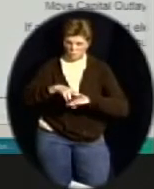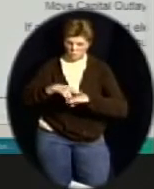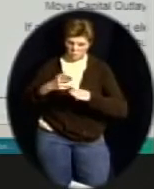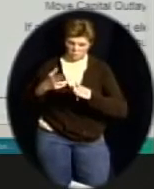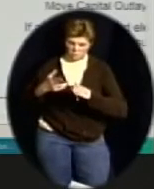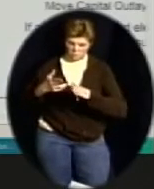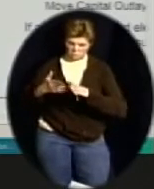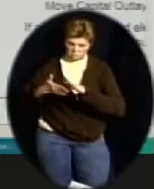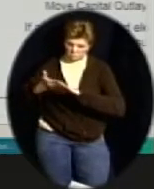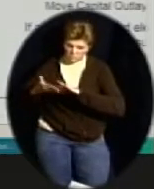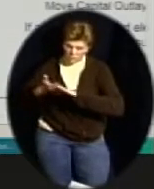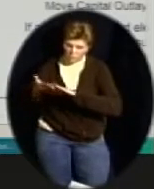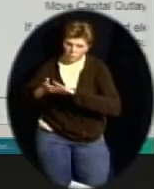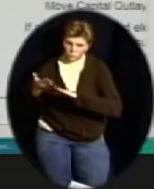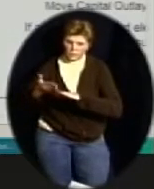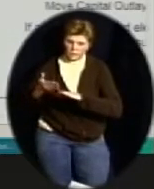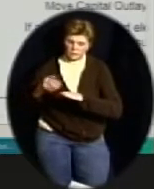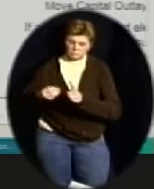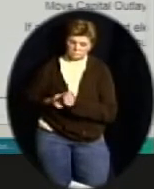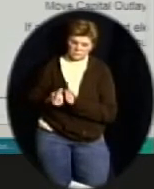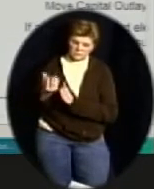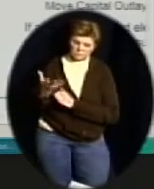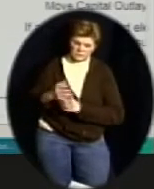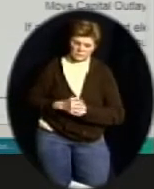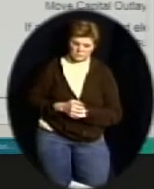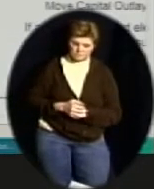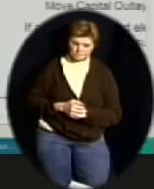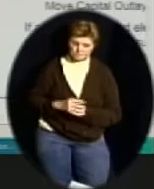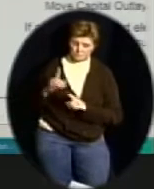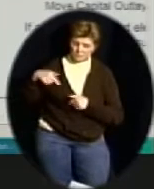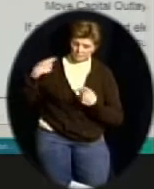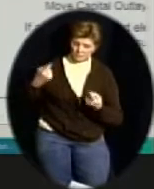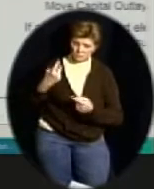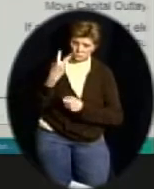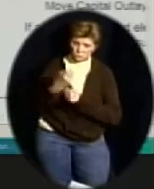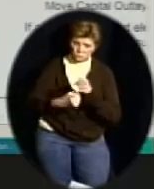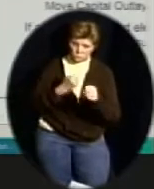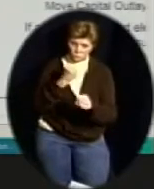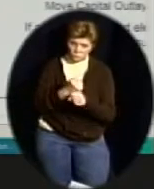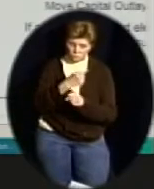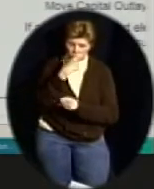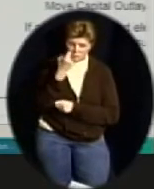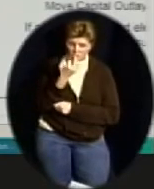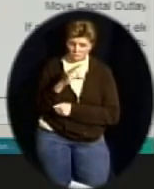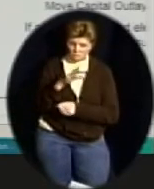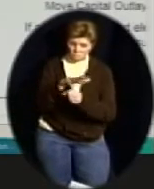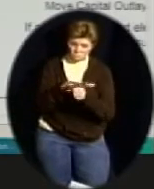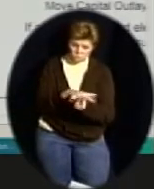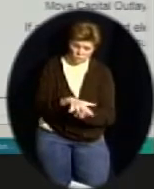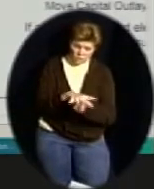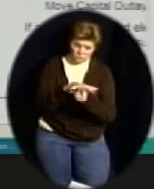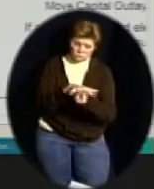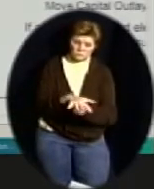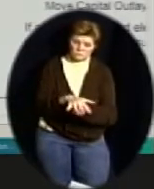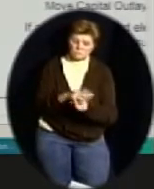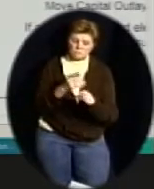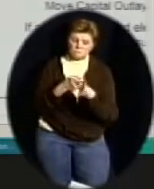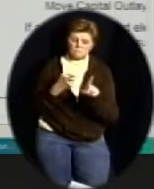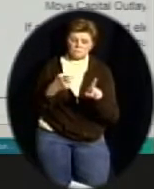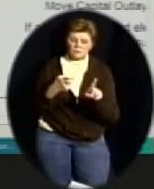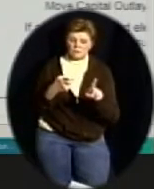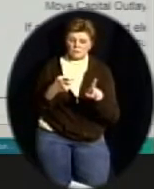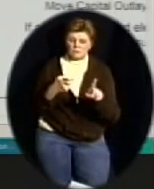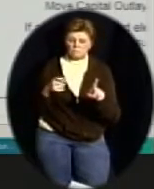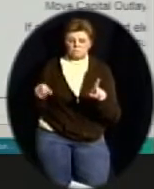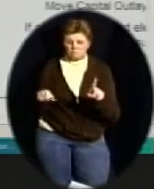that out at that time. The last 2 years, because of pressures of other